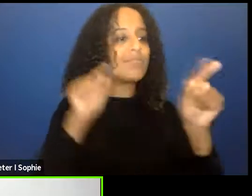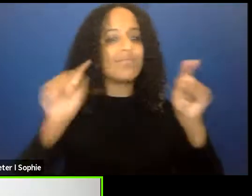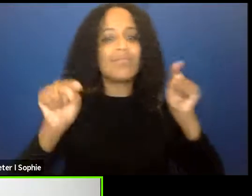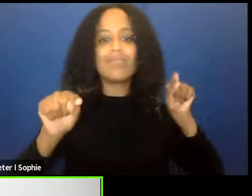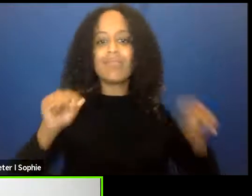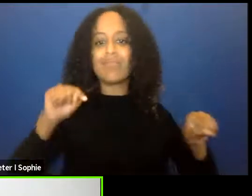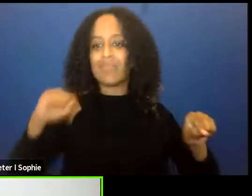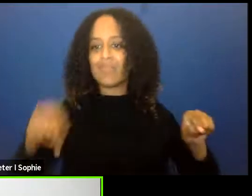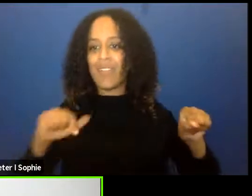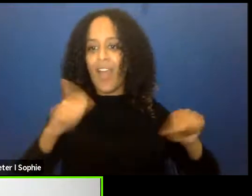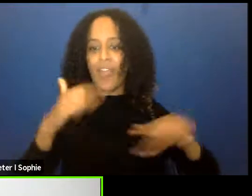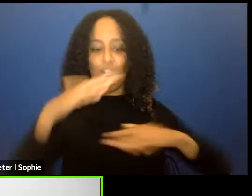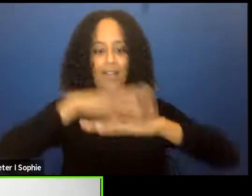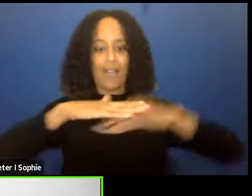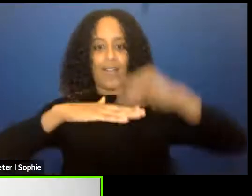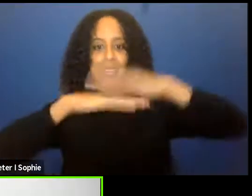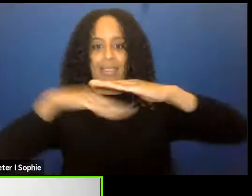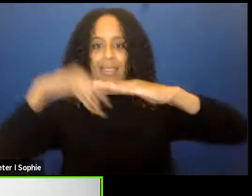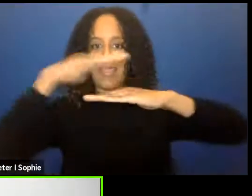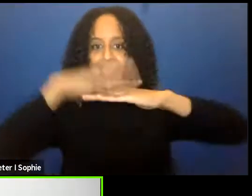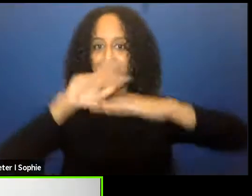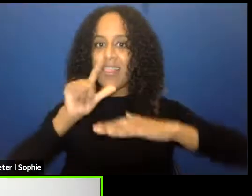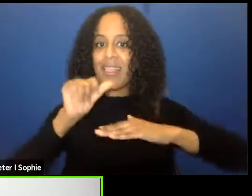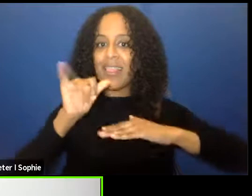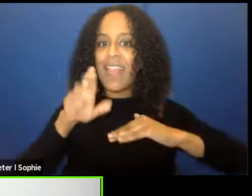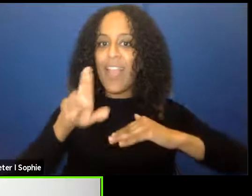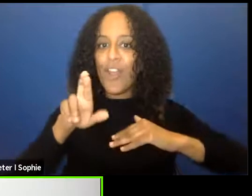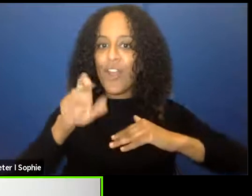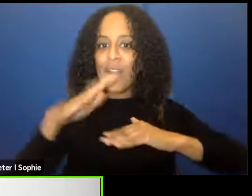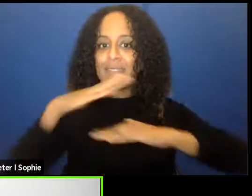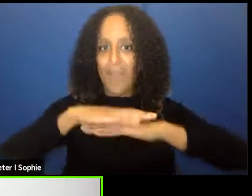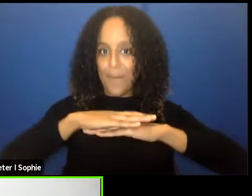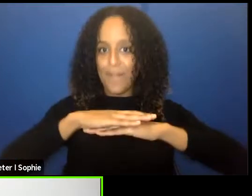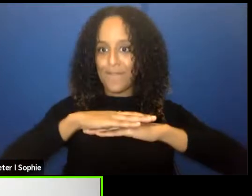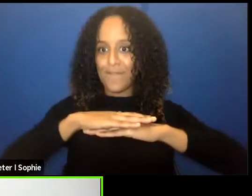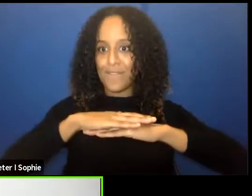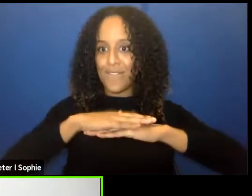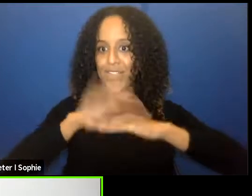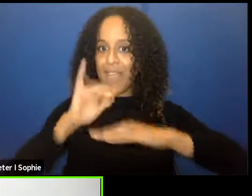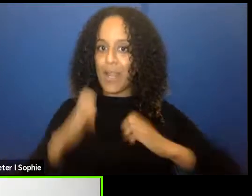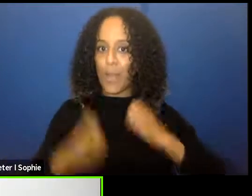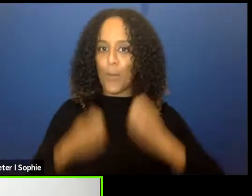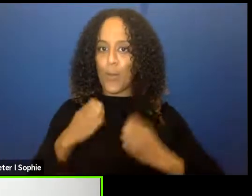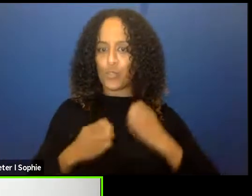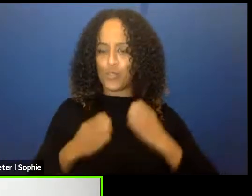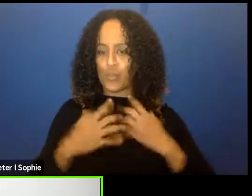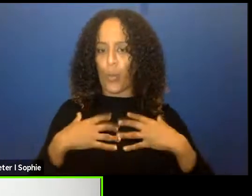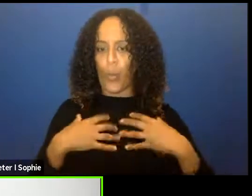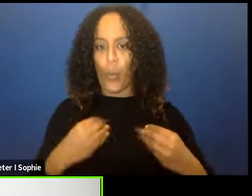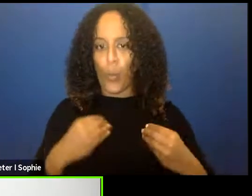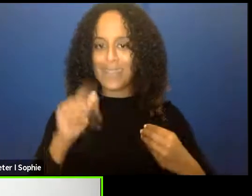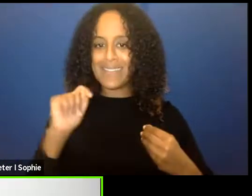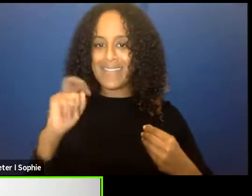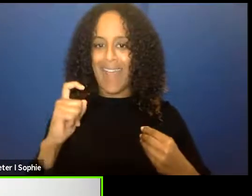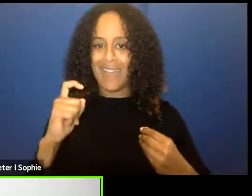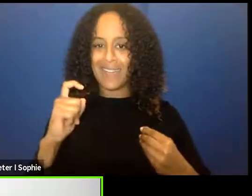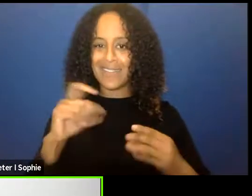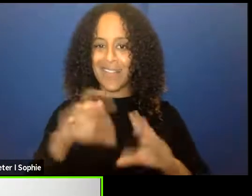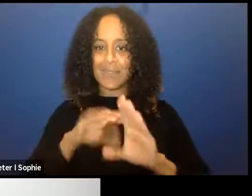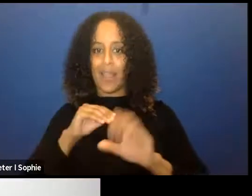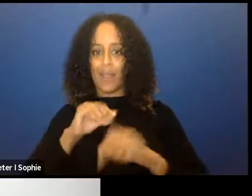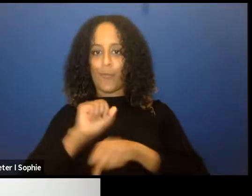another layer, and on top of um, that emotional tax outside of work entirely.